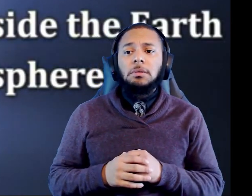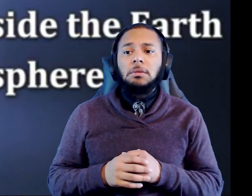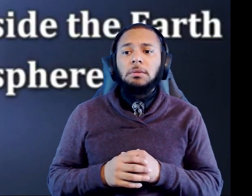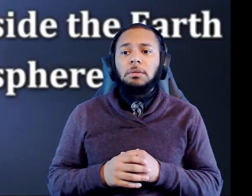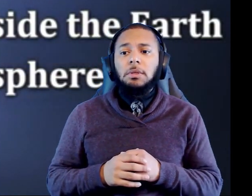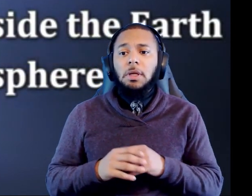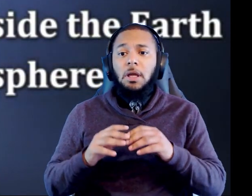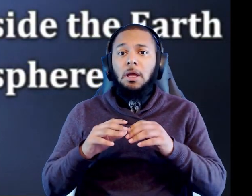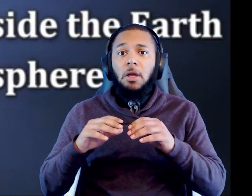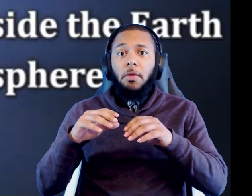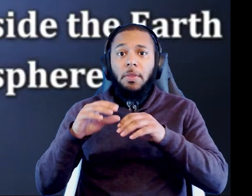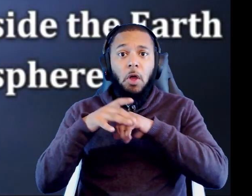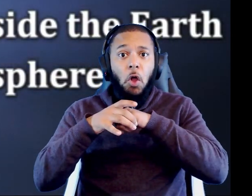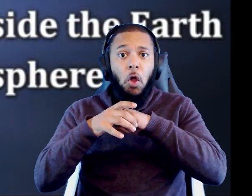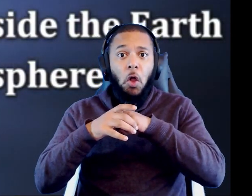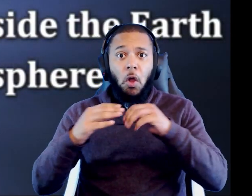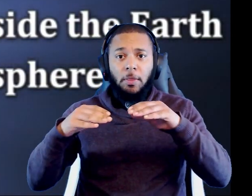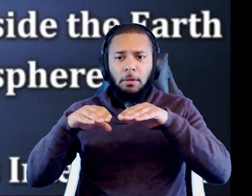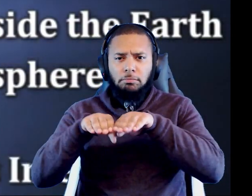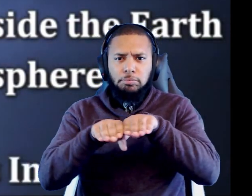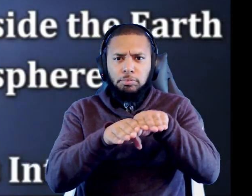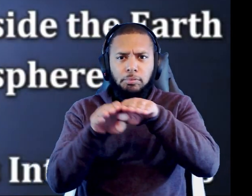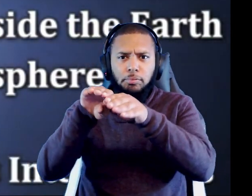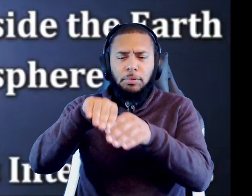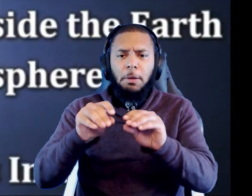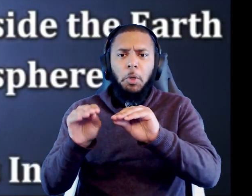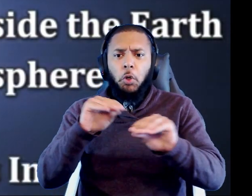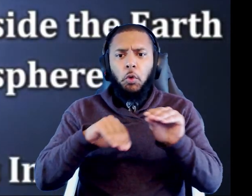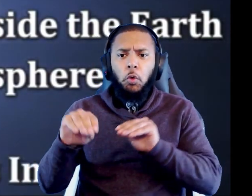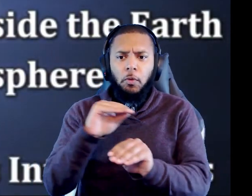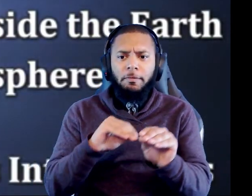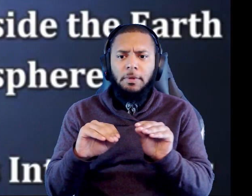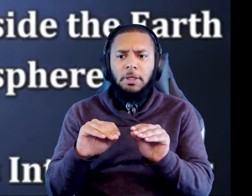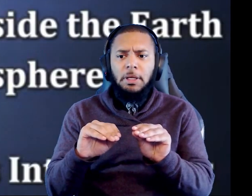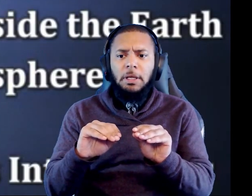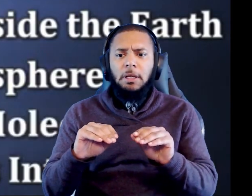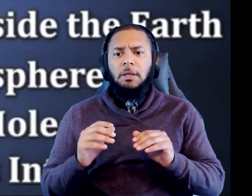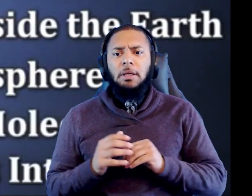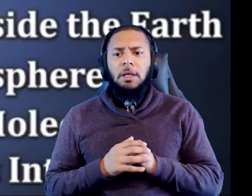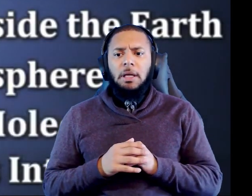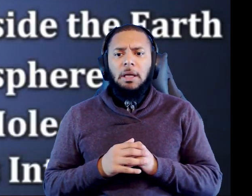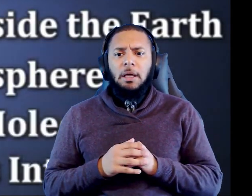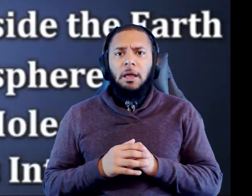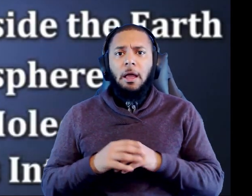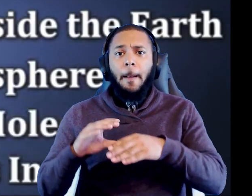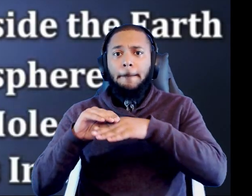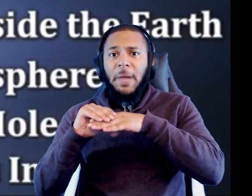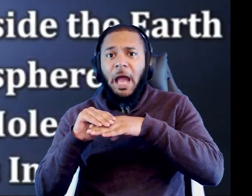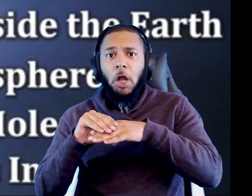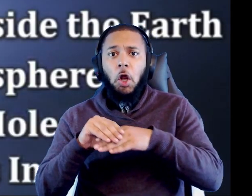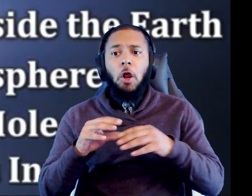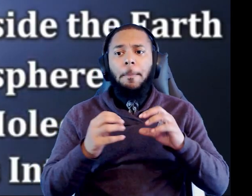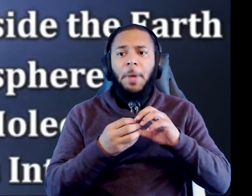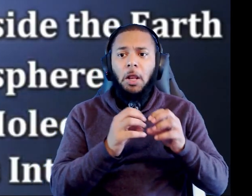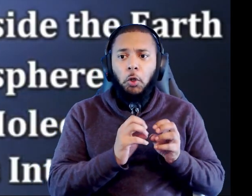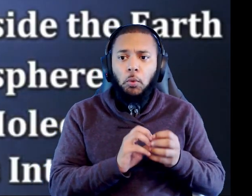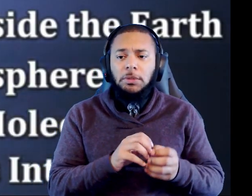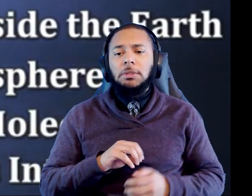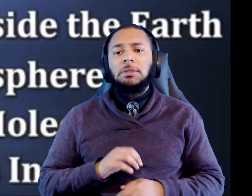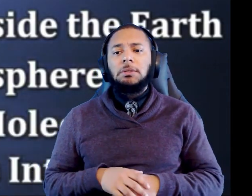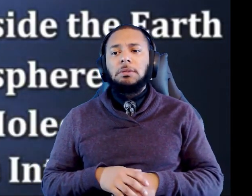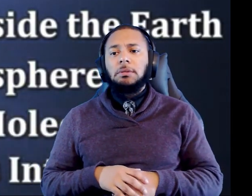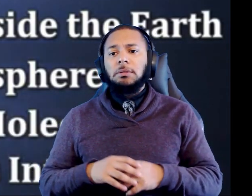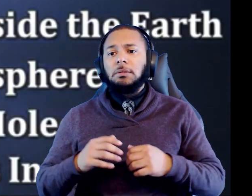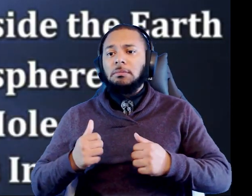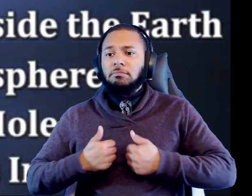things moving around on the Earth? How are things interacting on the Earth? We also talk about matter and molecules, organisms,